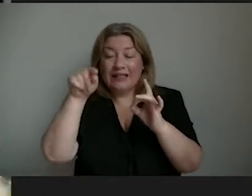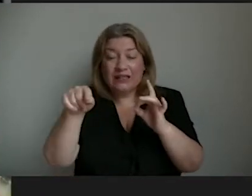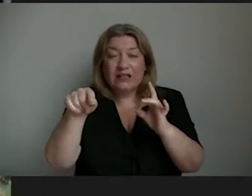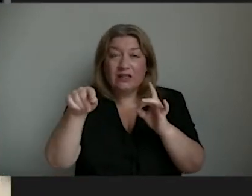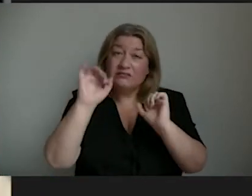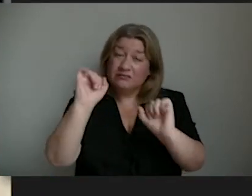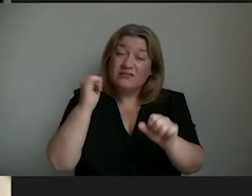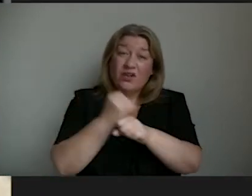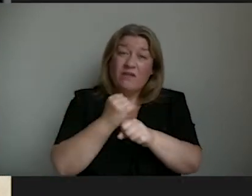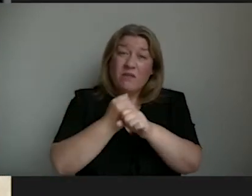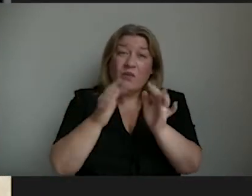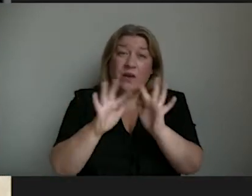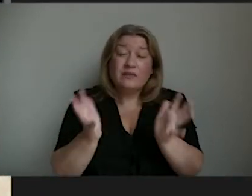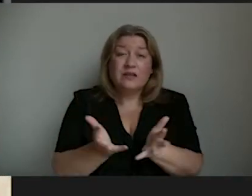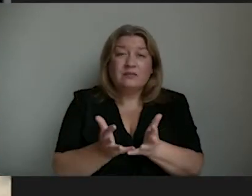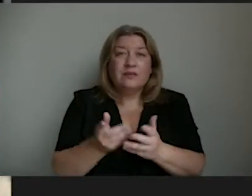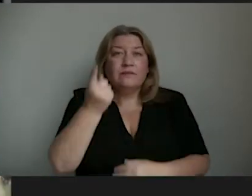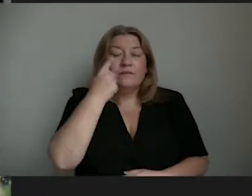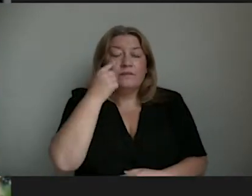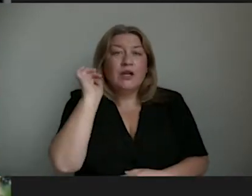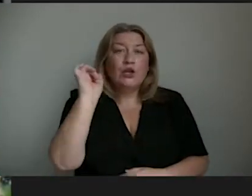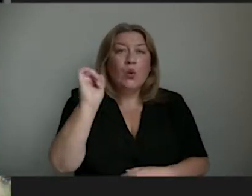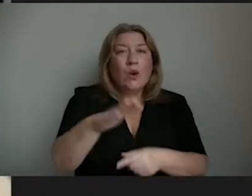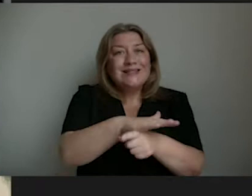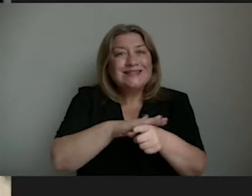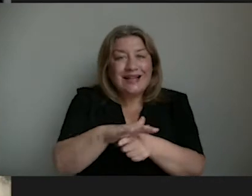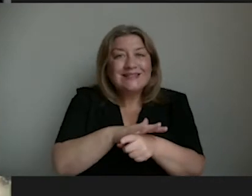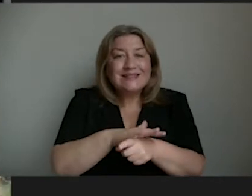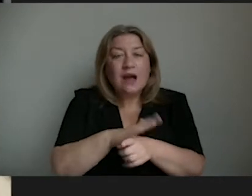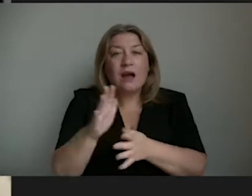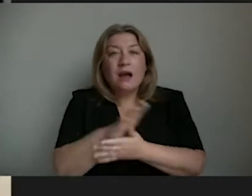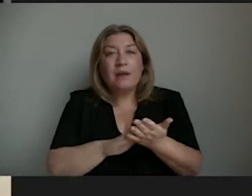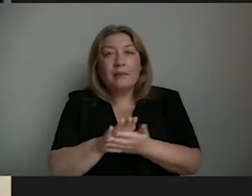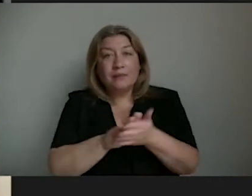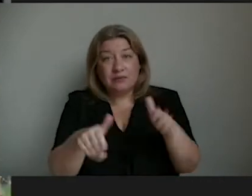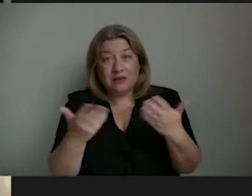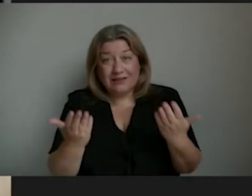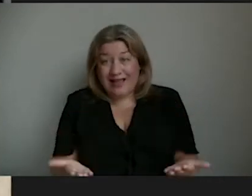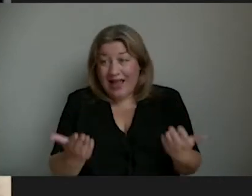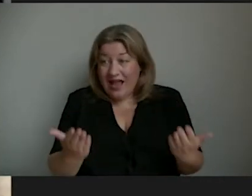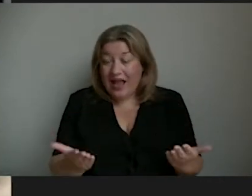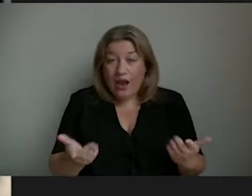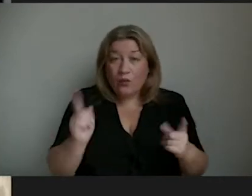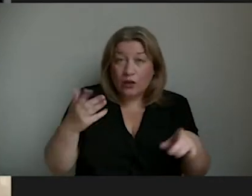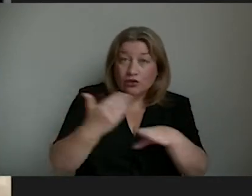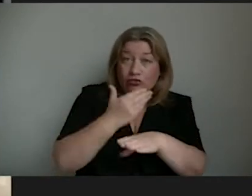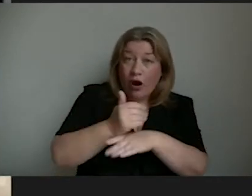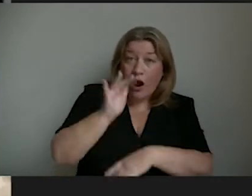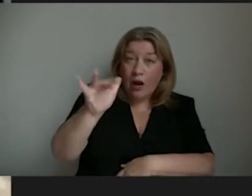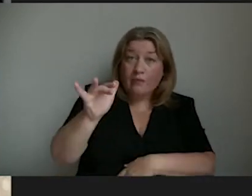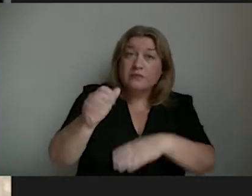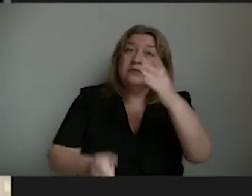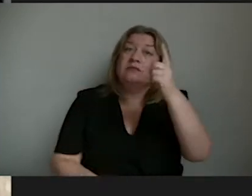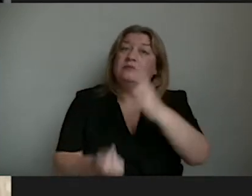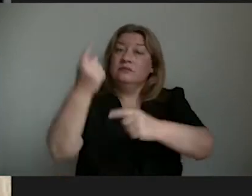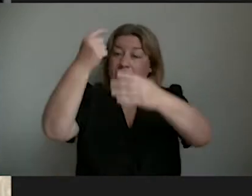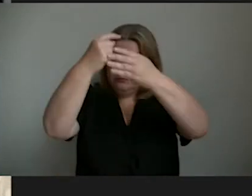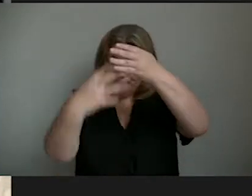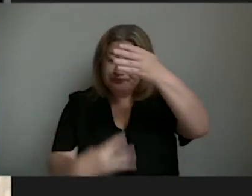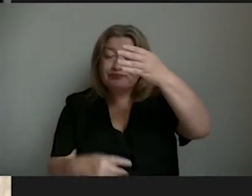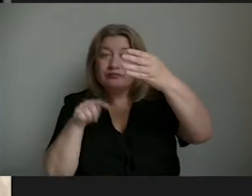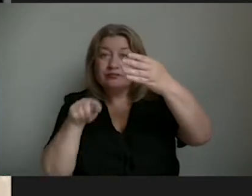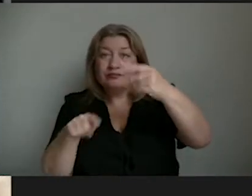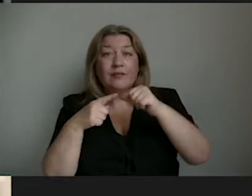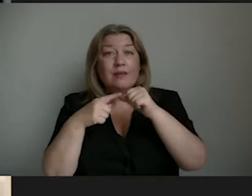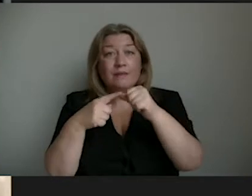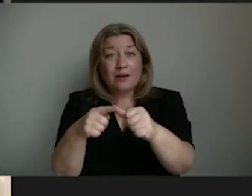that you will need to look at. So if you search your apprenticeship sector, all of the current vacancies available will pop up for